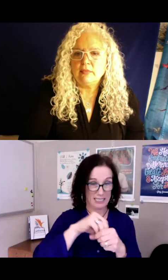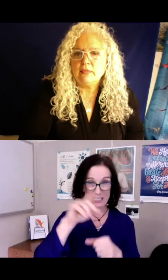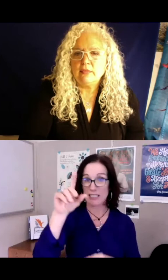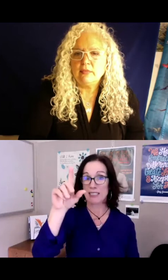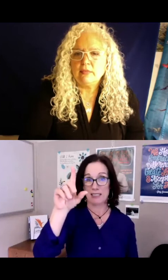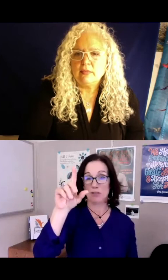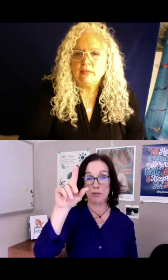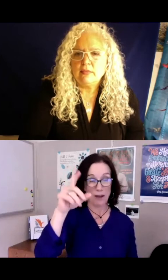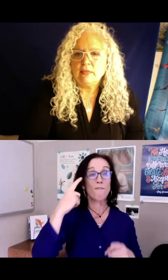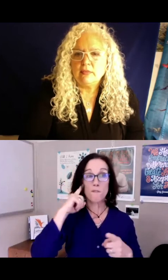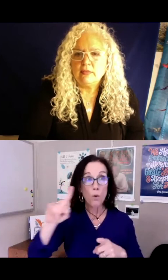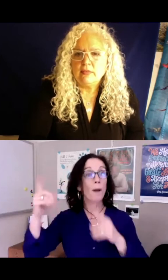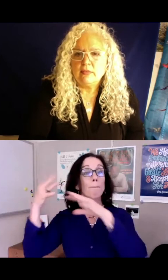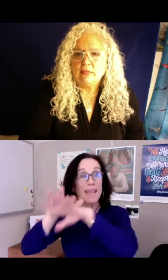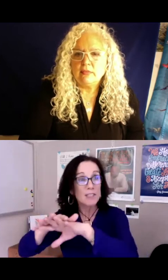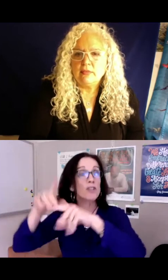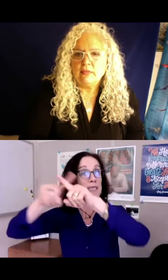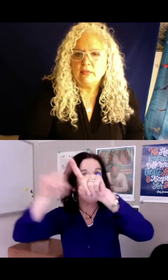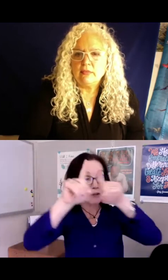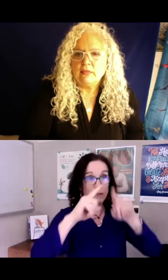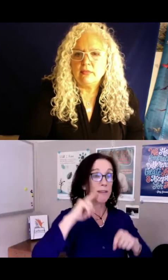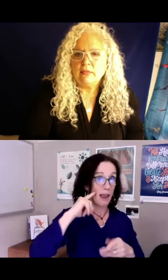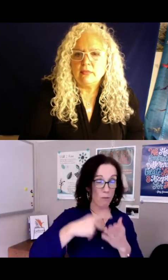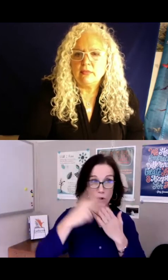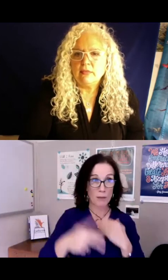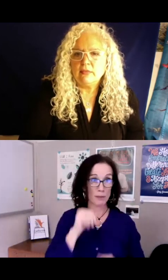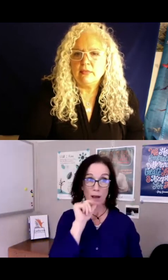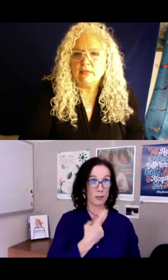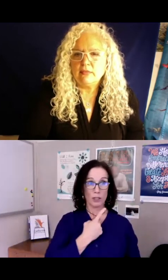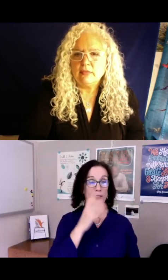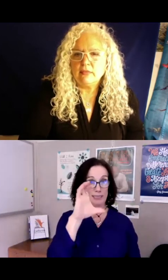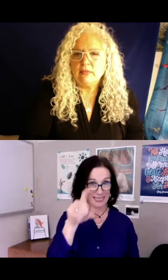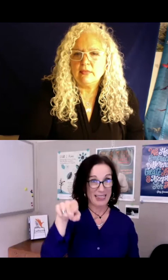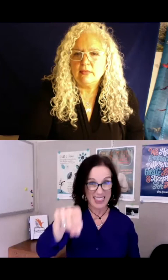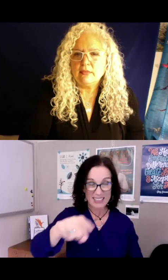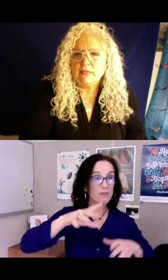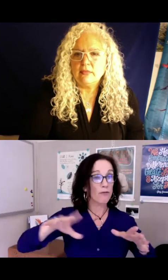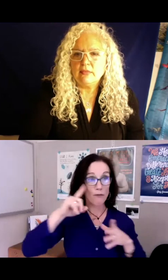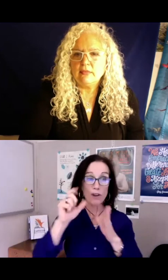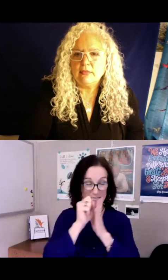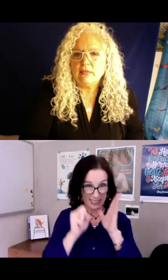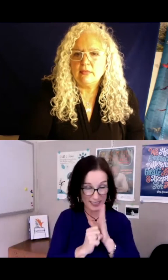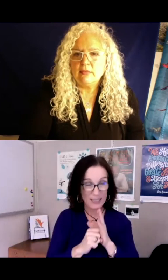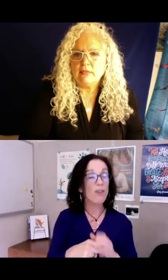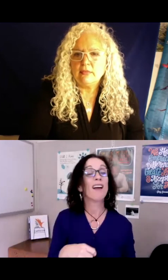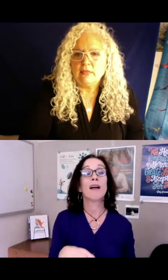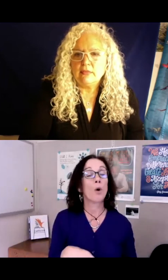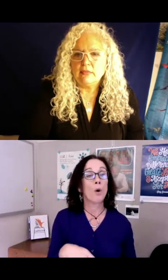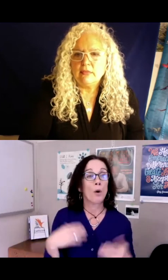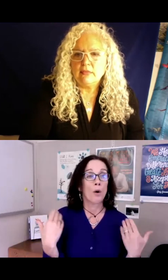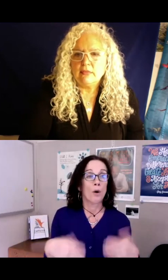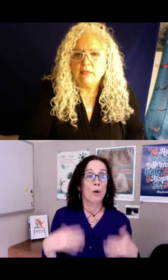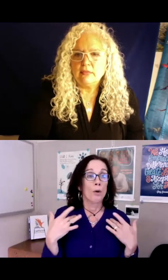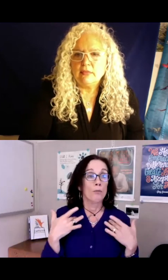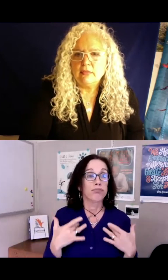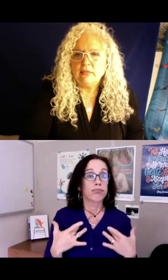one date and time in 2016 for mainstream different programs, not just here at CSD, for